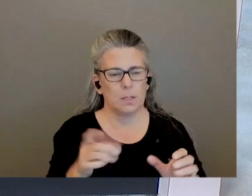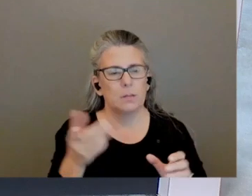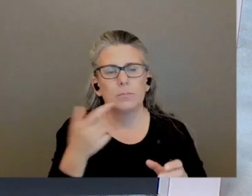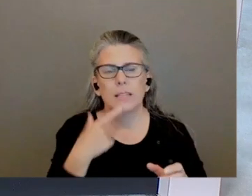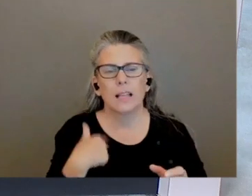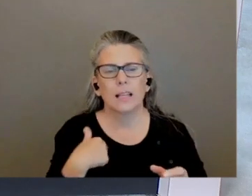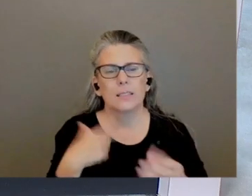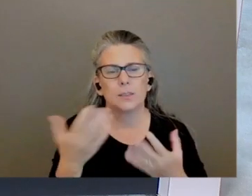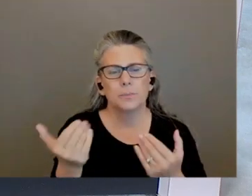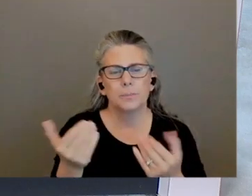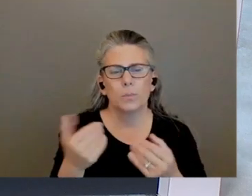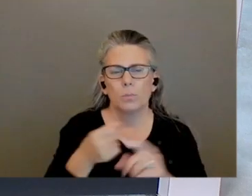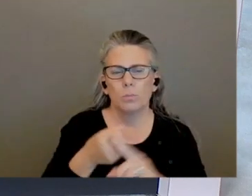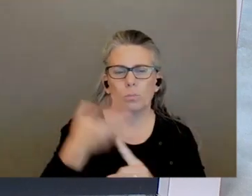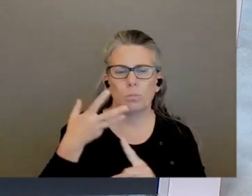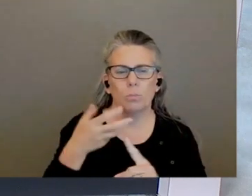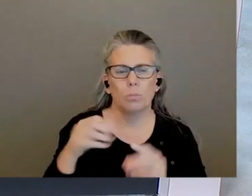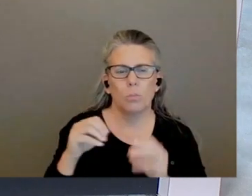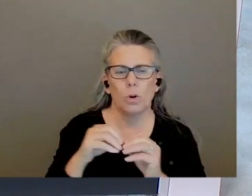So